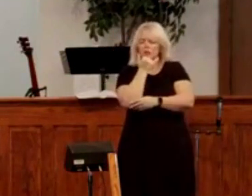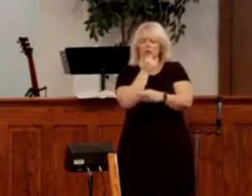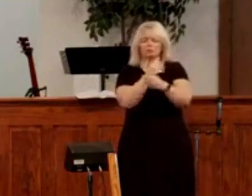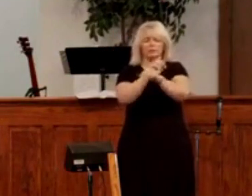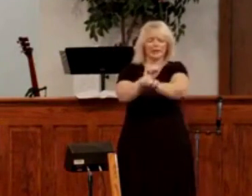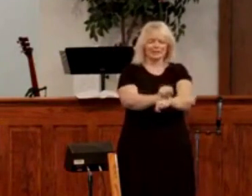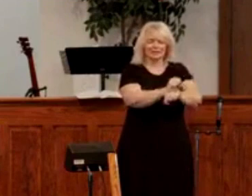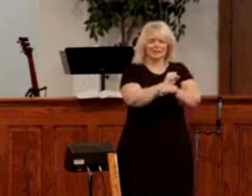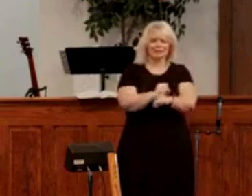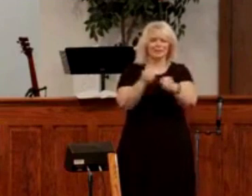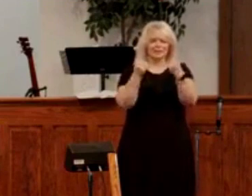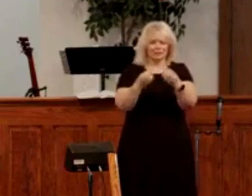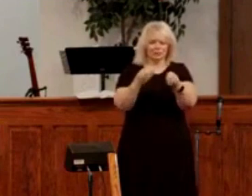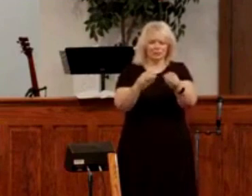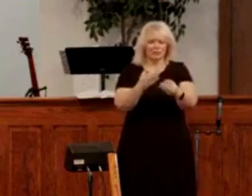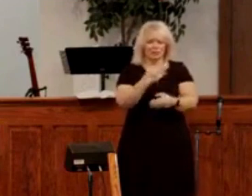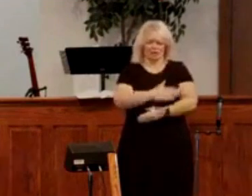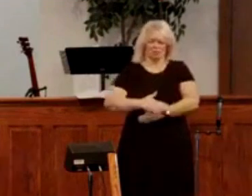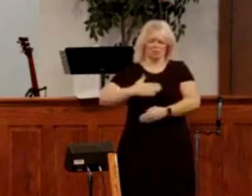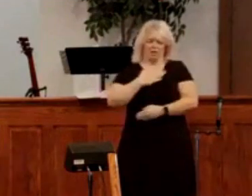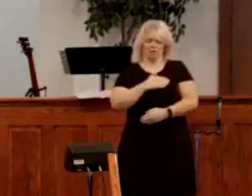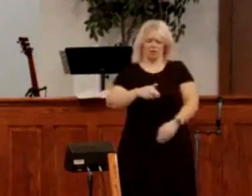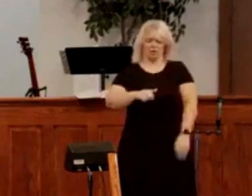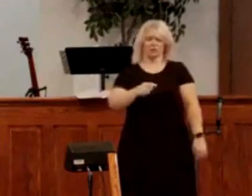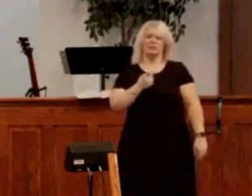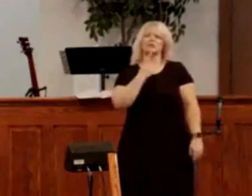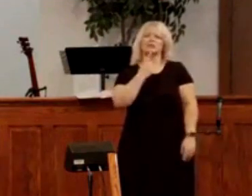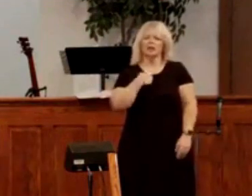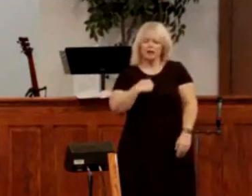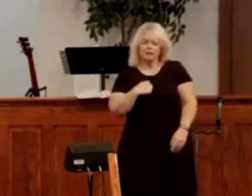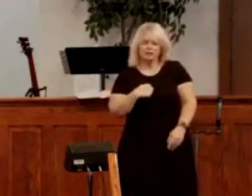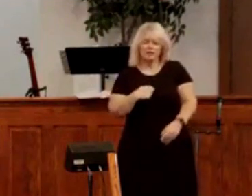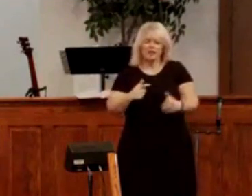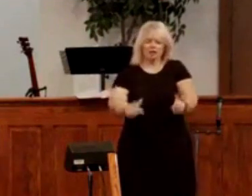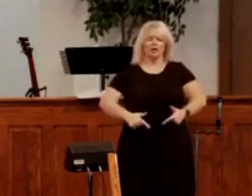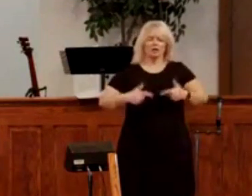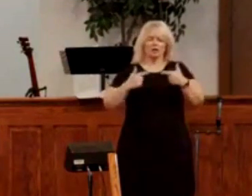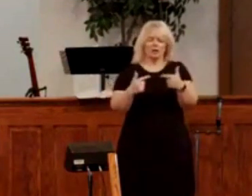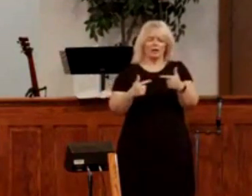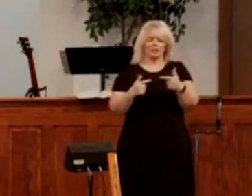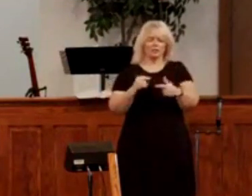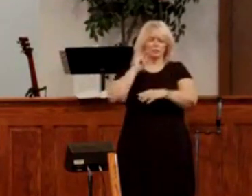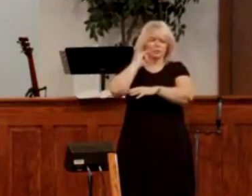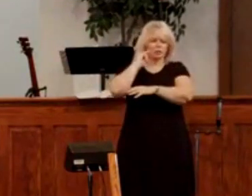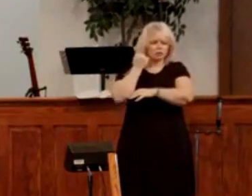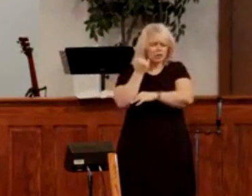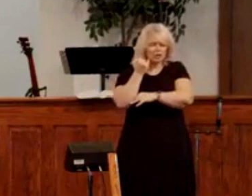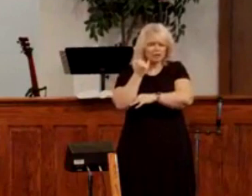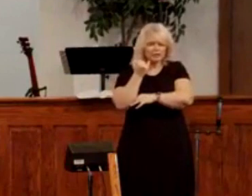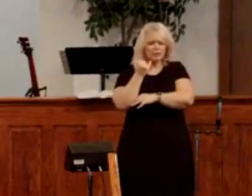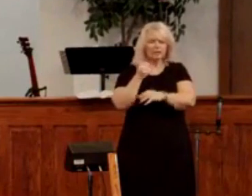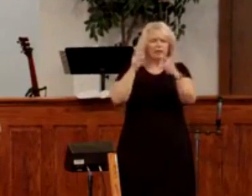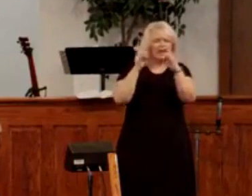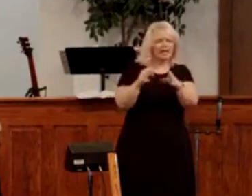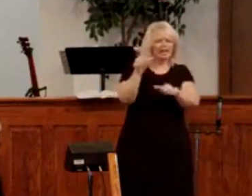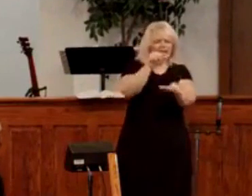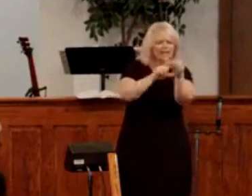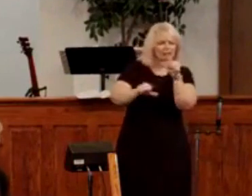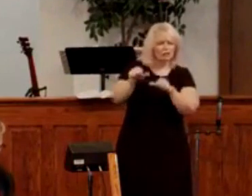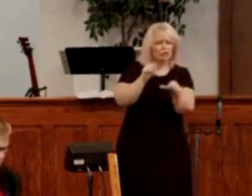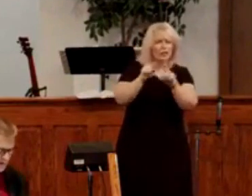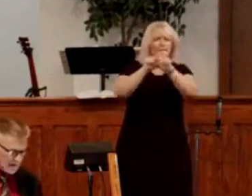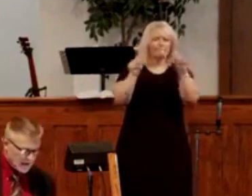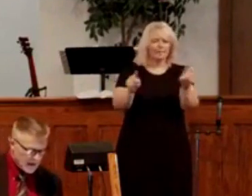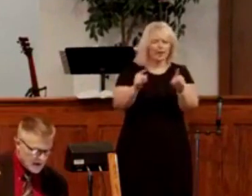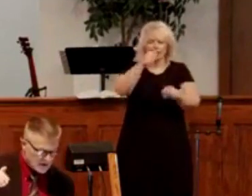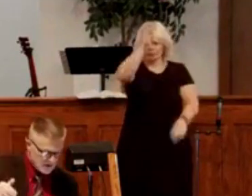pleasures. Our lives were full of evil and envy, and we hated each other. But here's the big eraser.